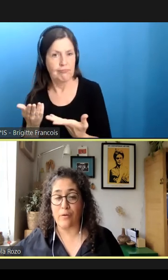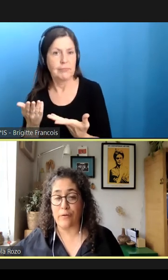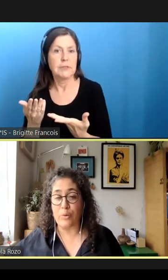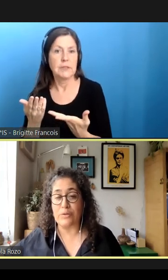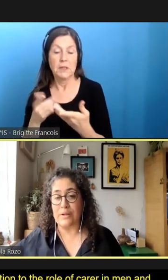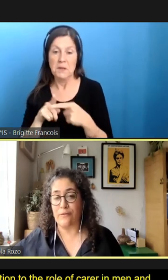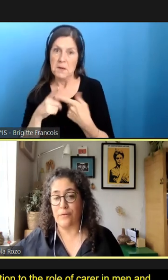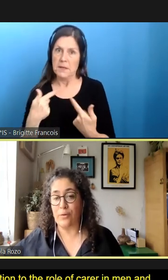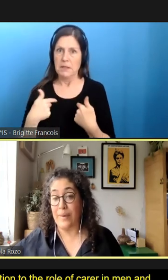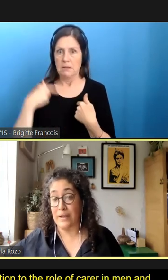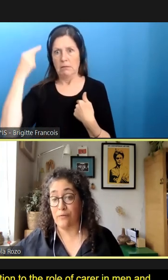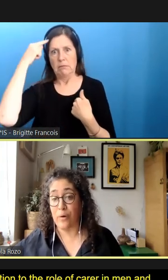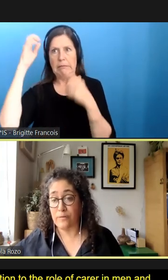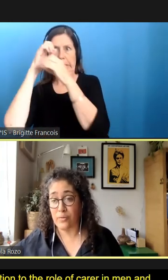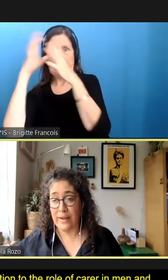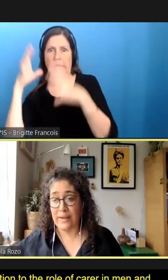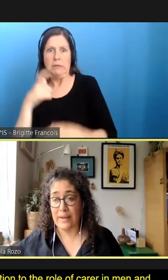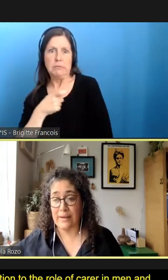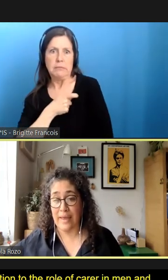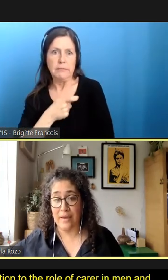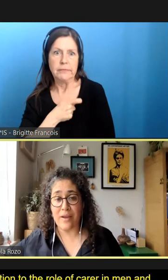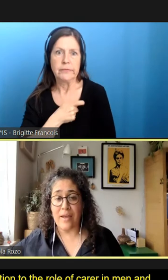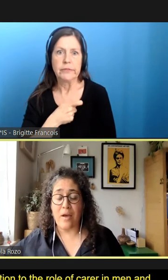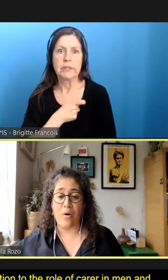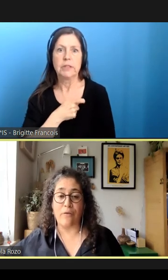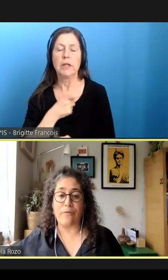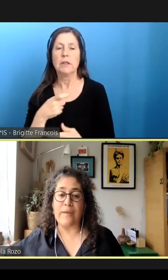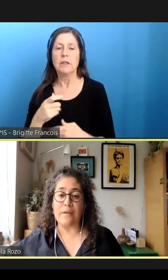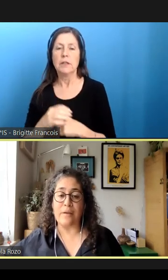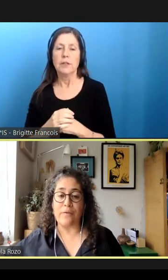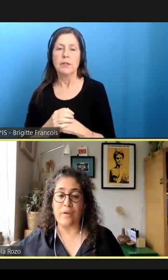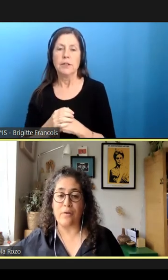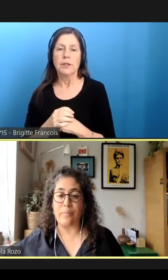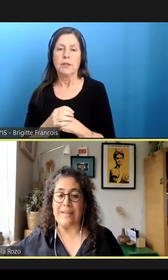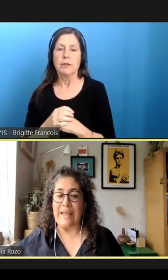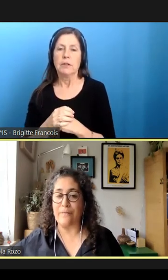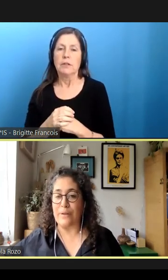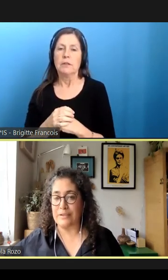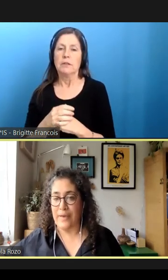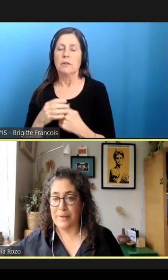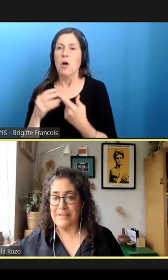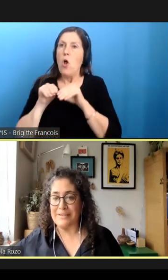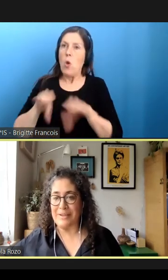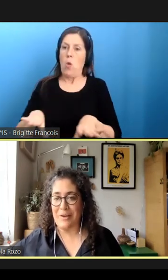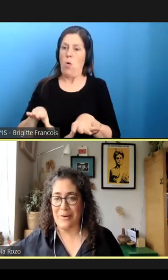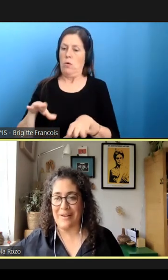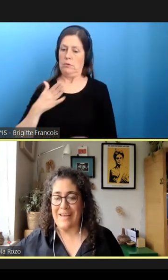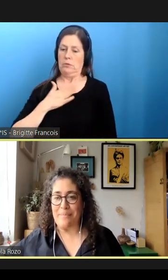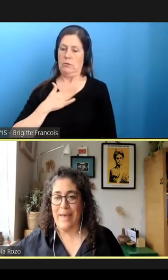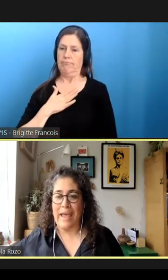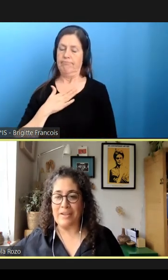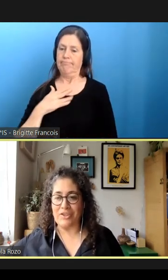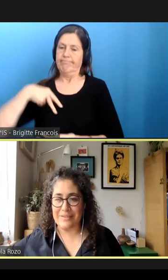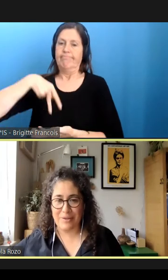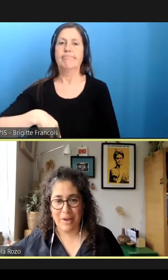fear of losing a few men involved already in care, or fear of being labeled as feminist or